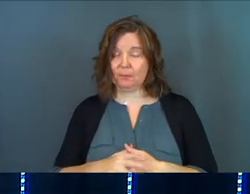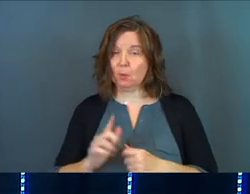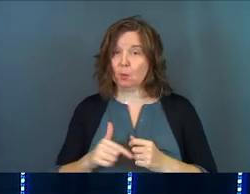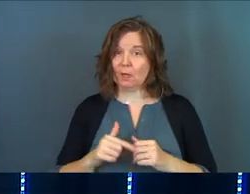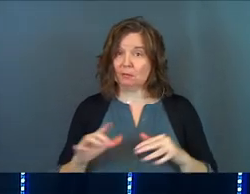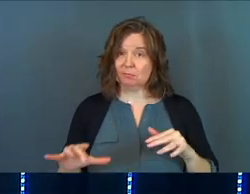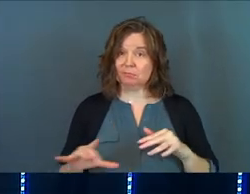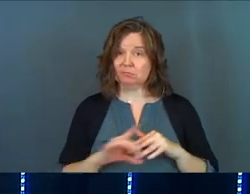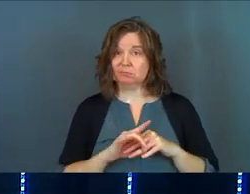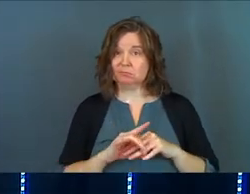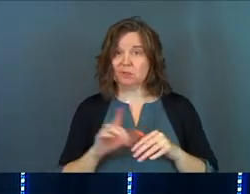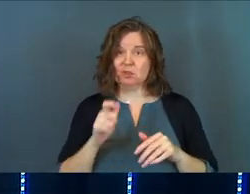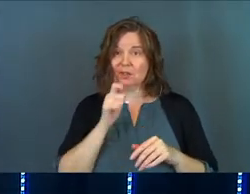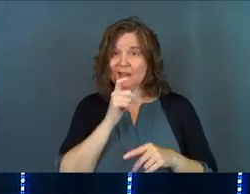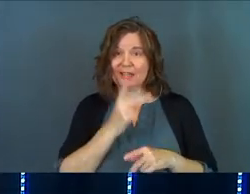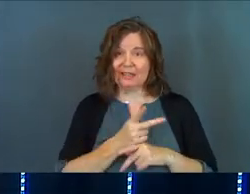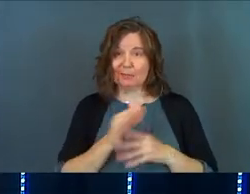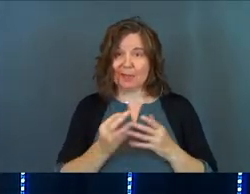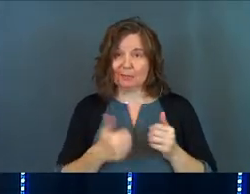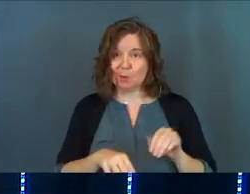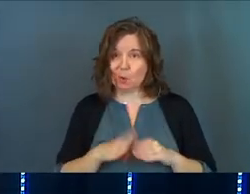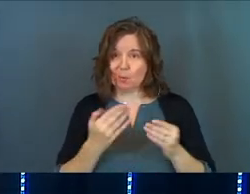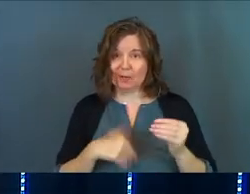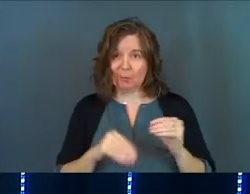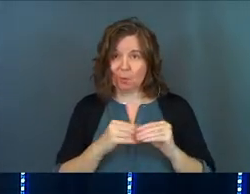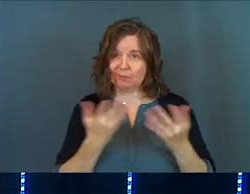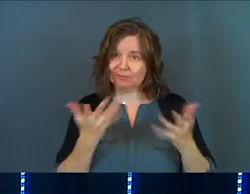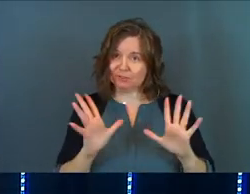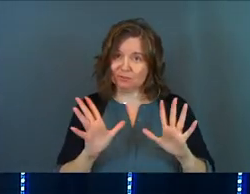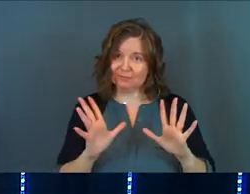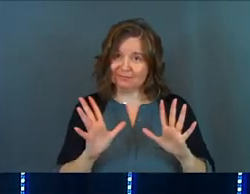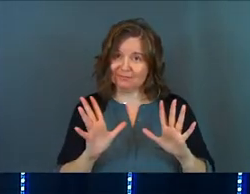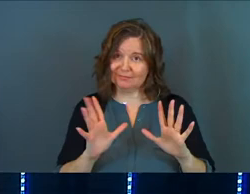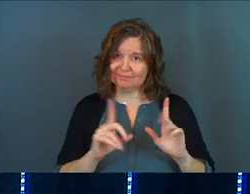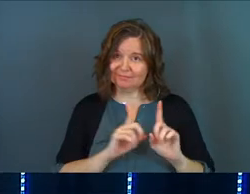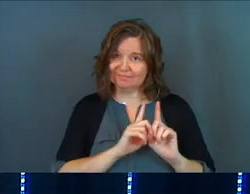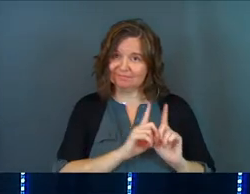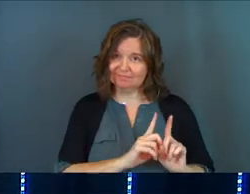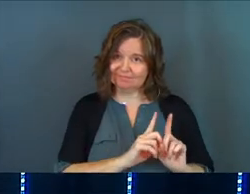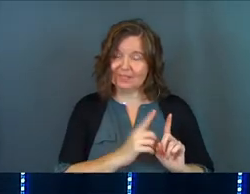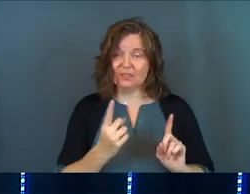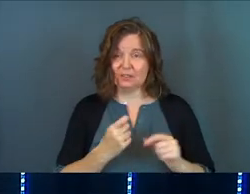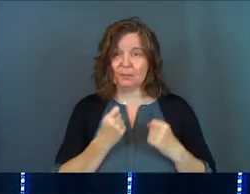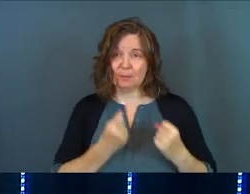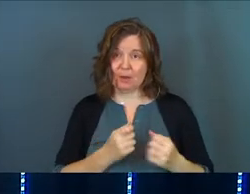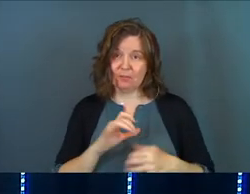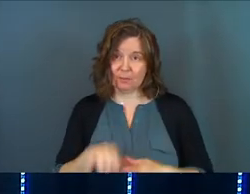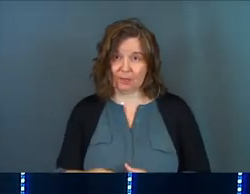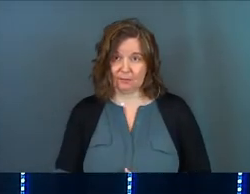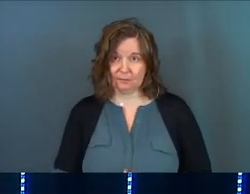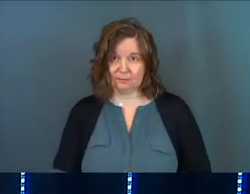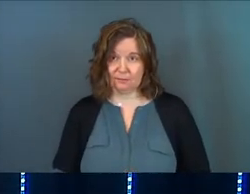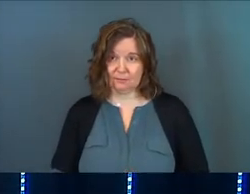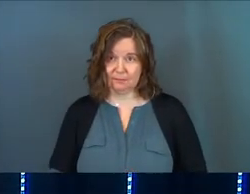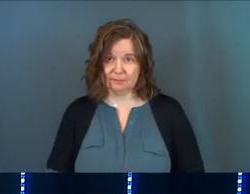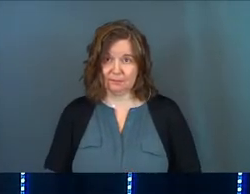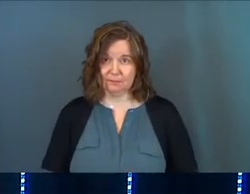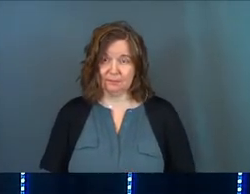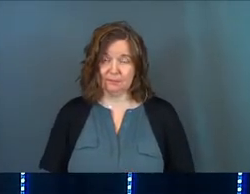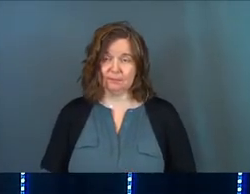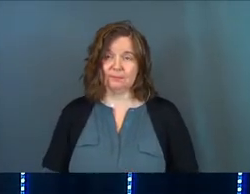When you put the ring on your finger, you're not keeping your options open. And there's something powerful about that.